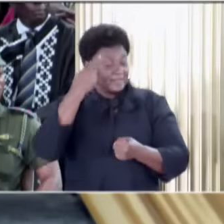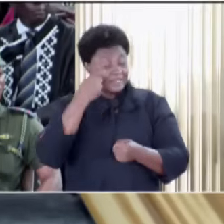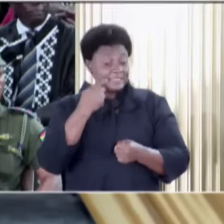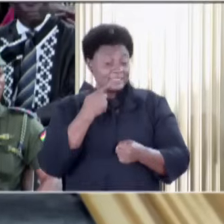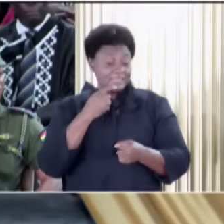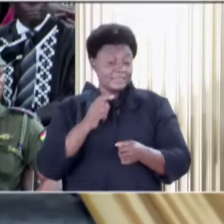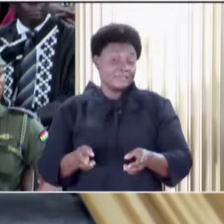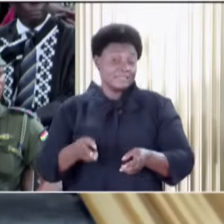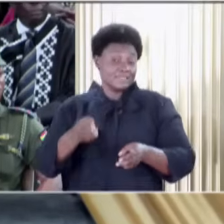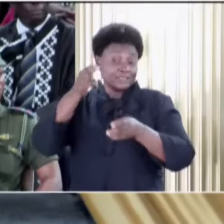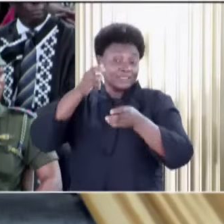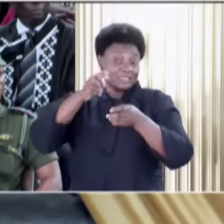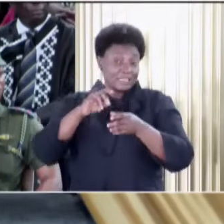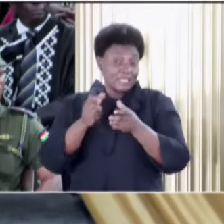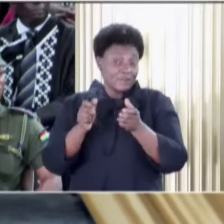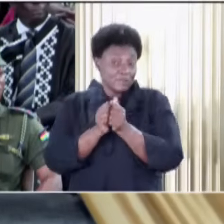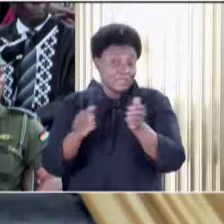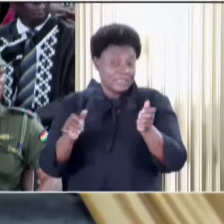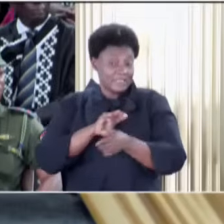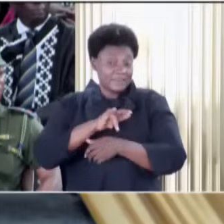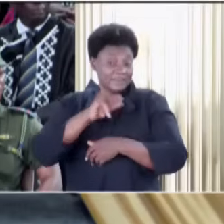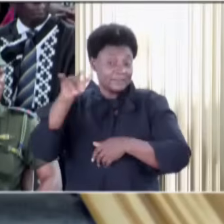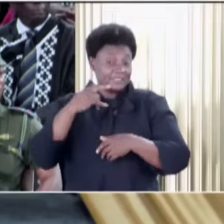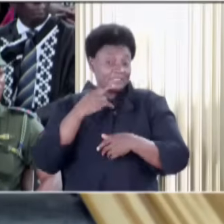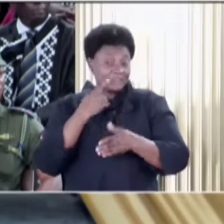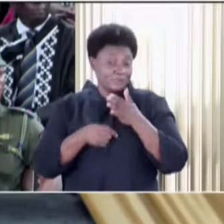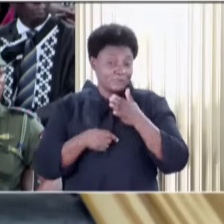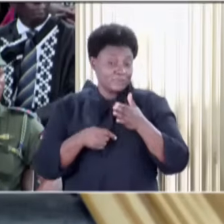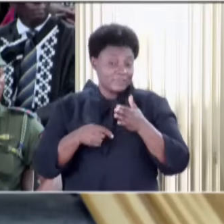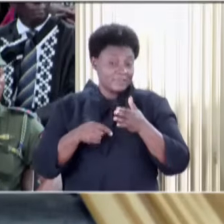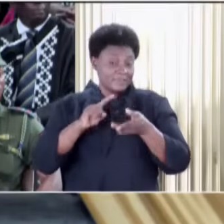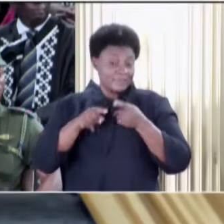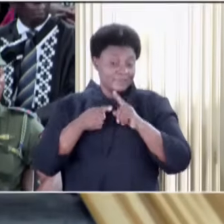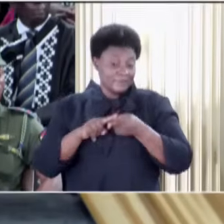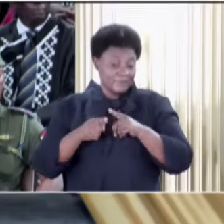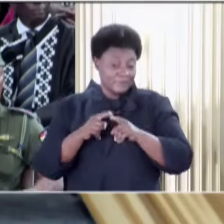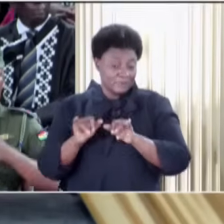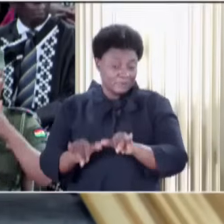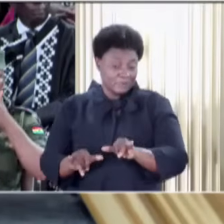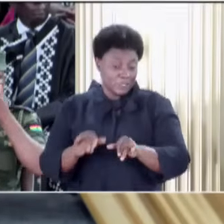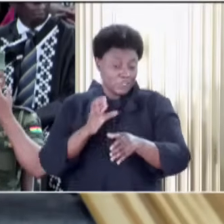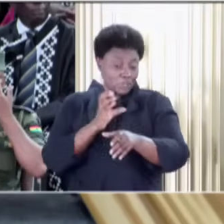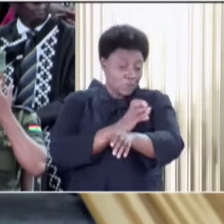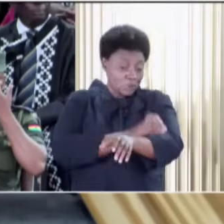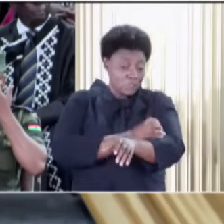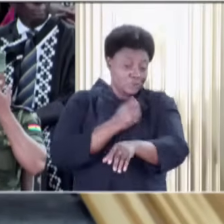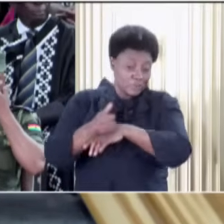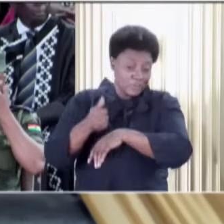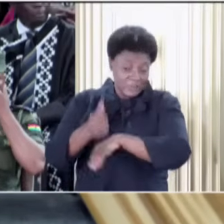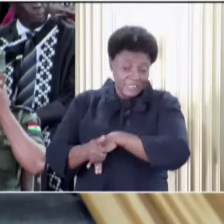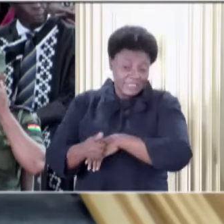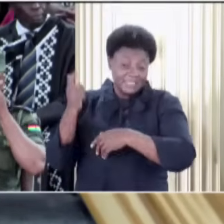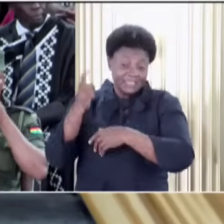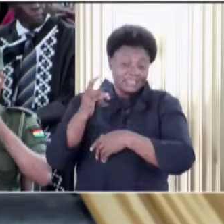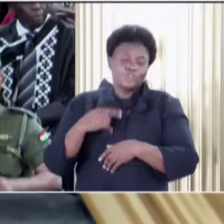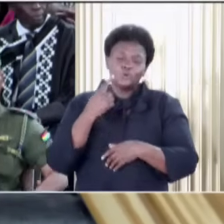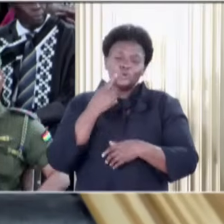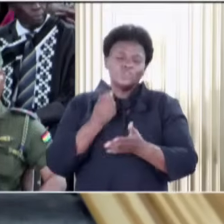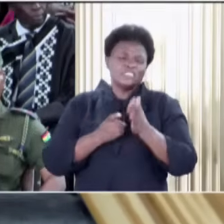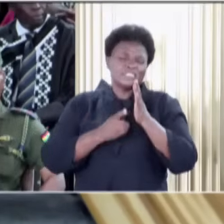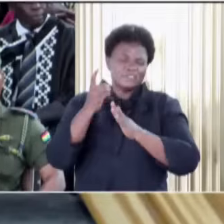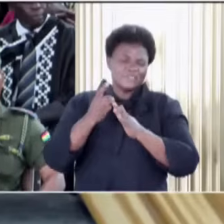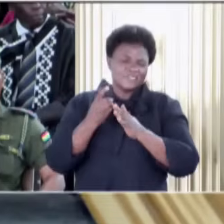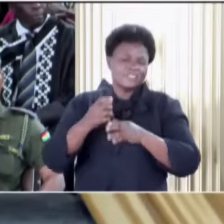heights without a flight. To the friends we made and courses we blamed, the lecturers who shaped our minds and